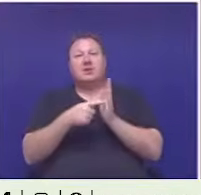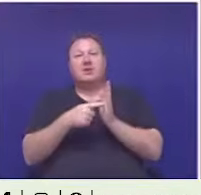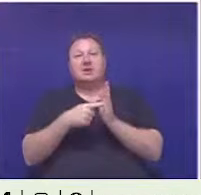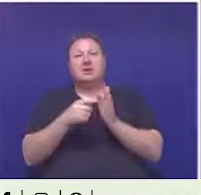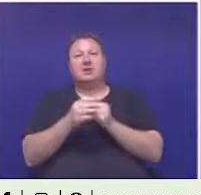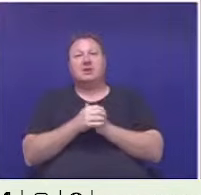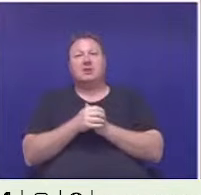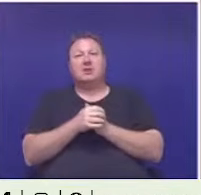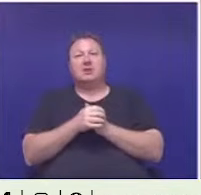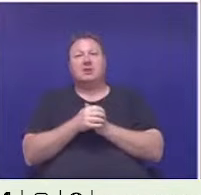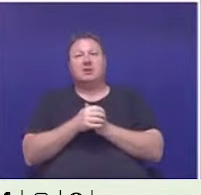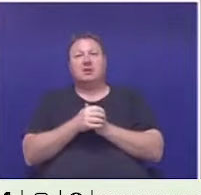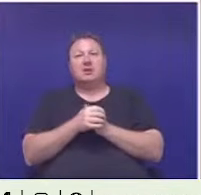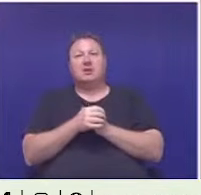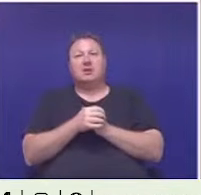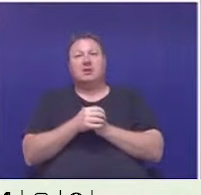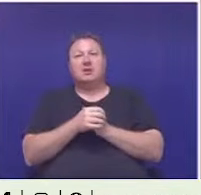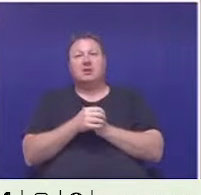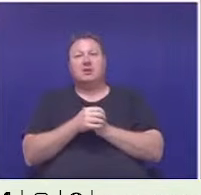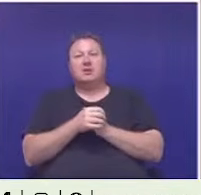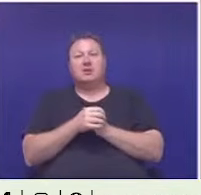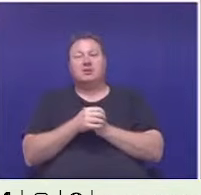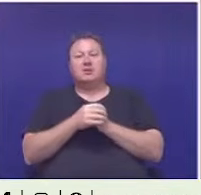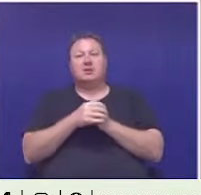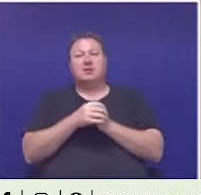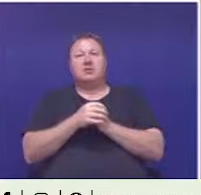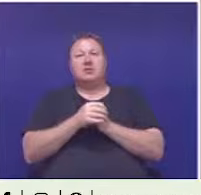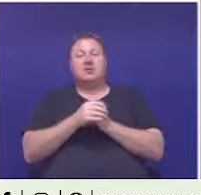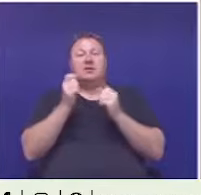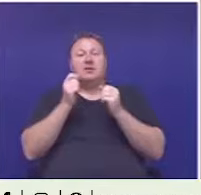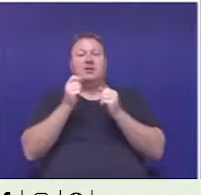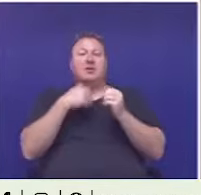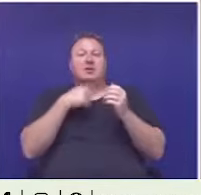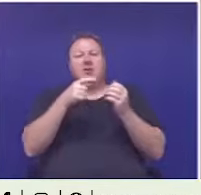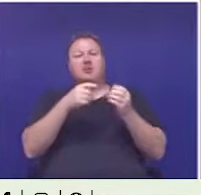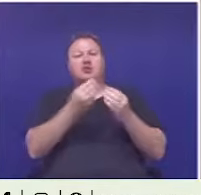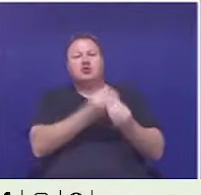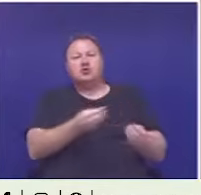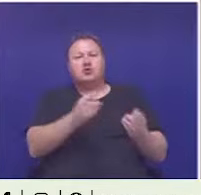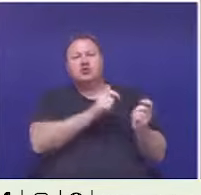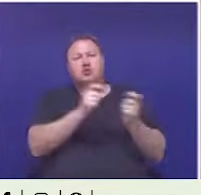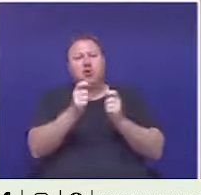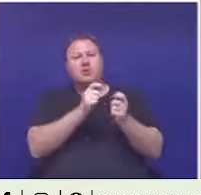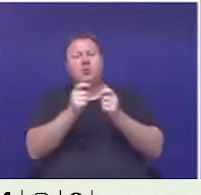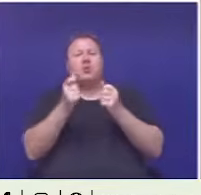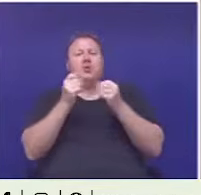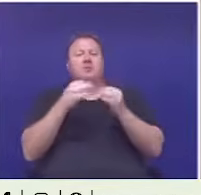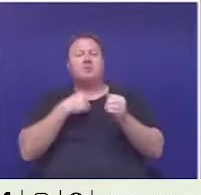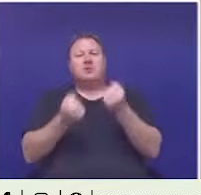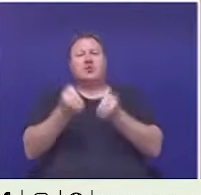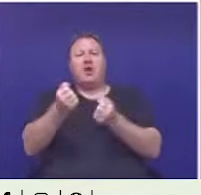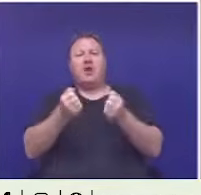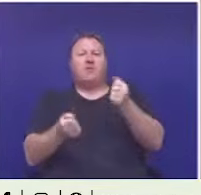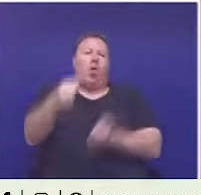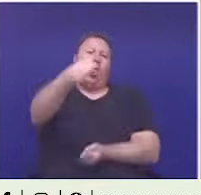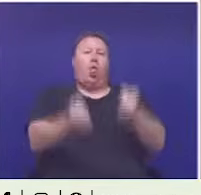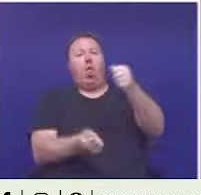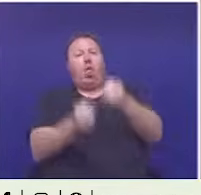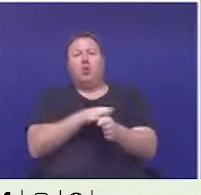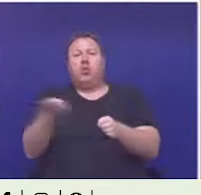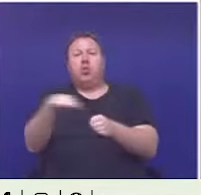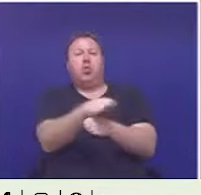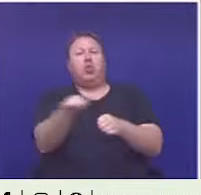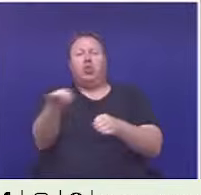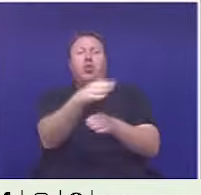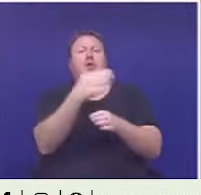ferrying learners. If my driving is reckless, please call this number. Those are some of the things I think we need to build into that policy